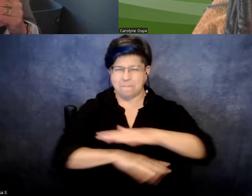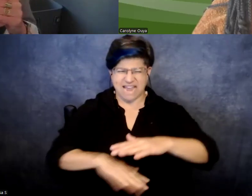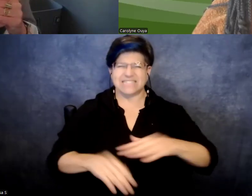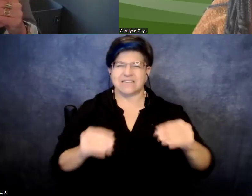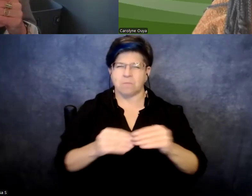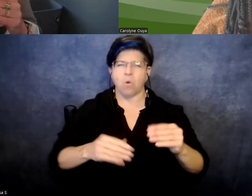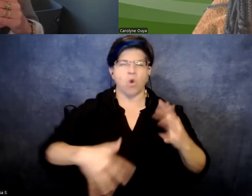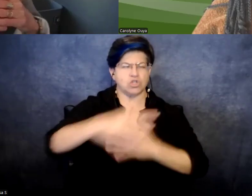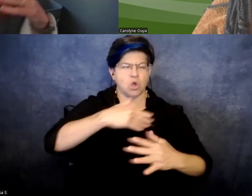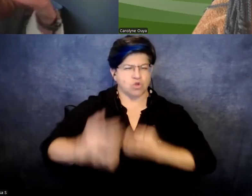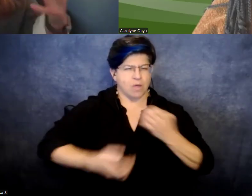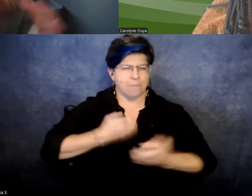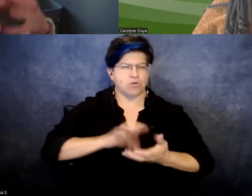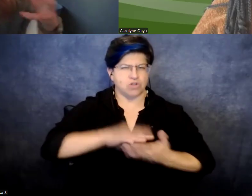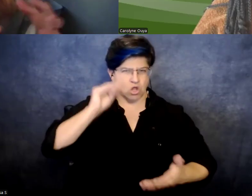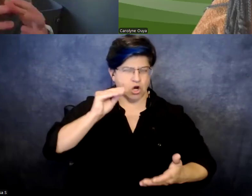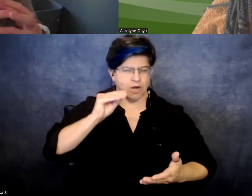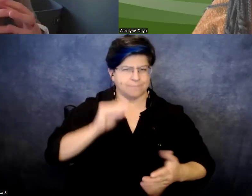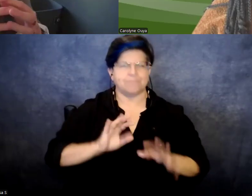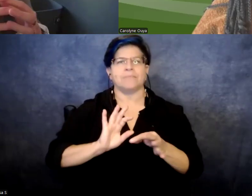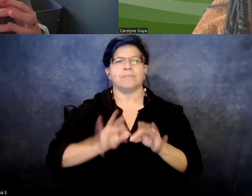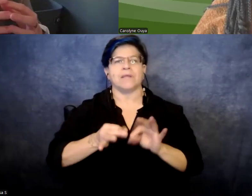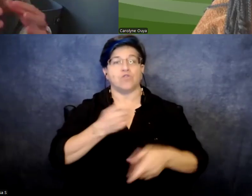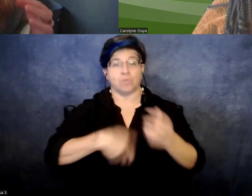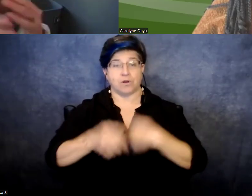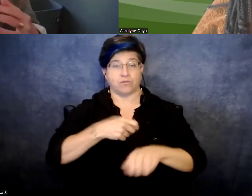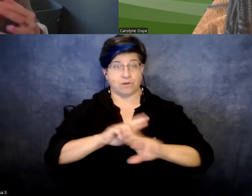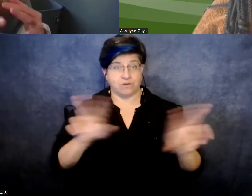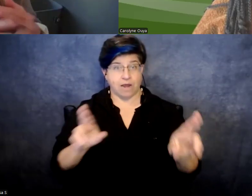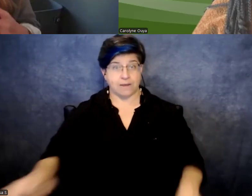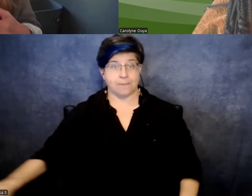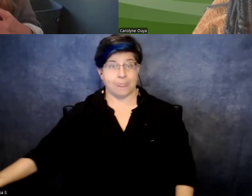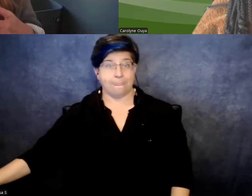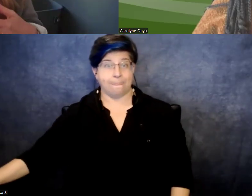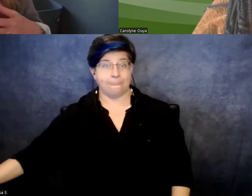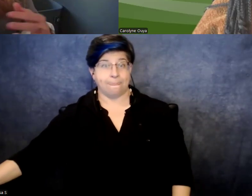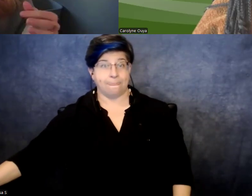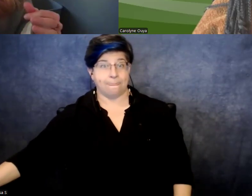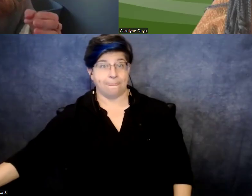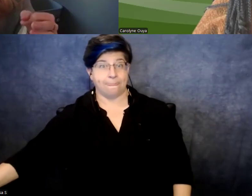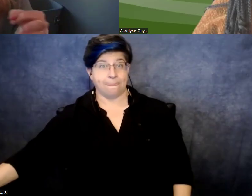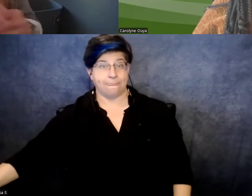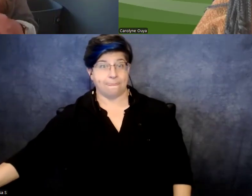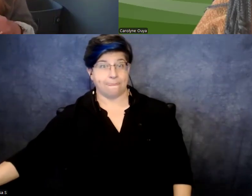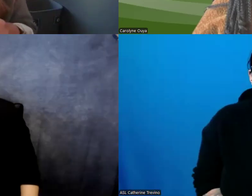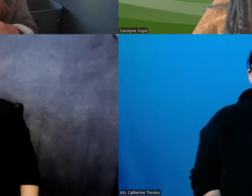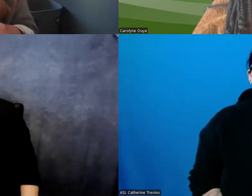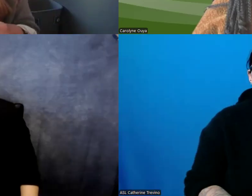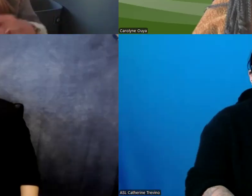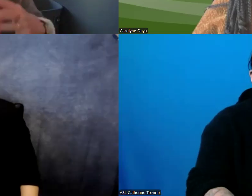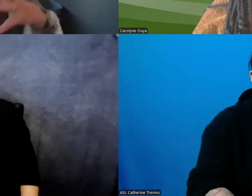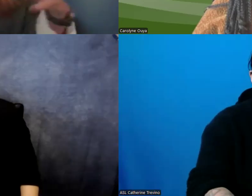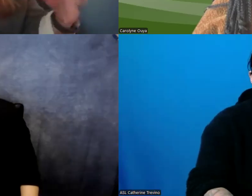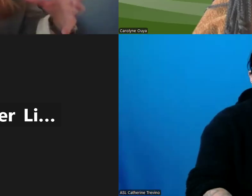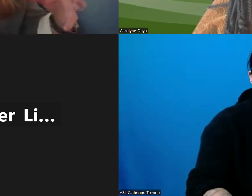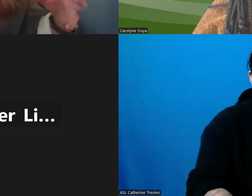social emotional learning. So we started to create programming for them that grew grit and mindset and did a pathway for their